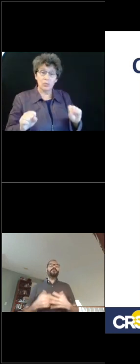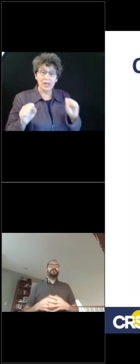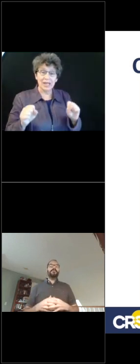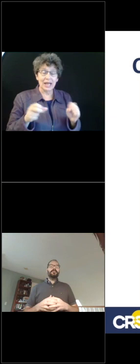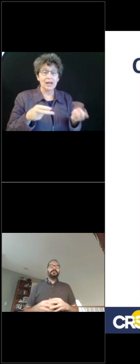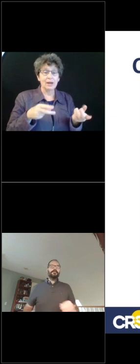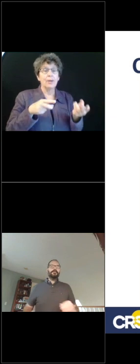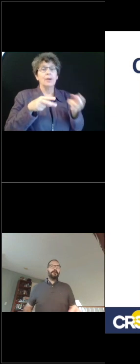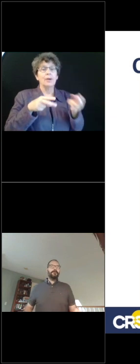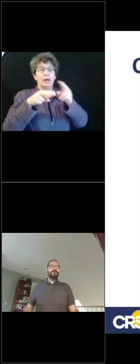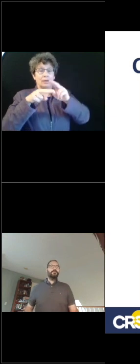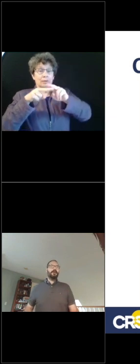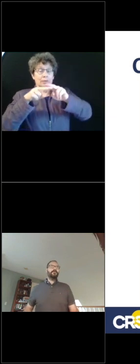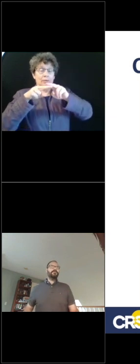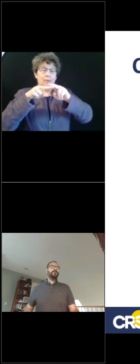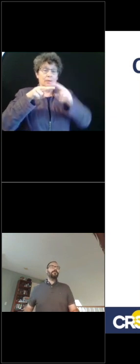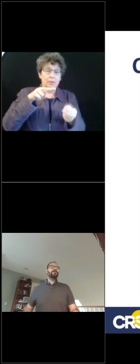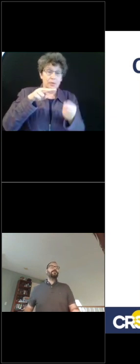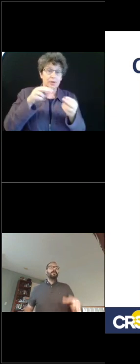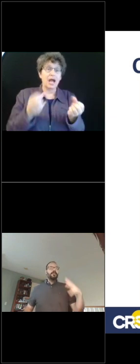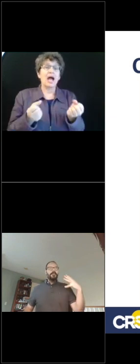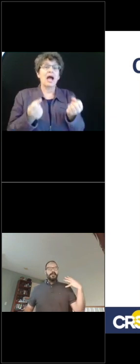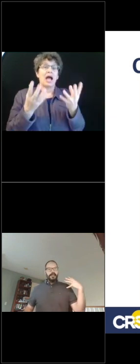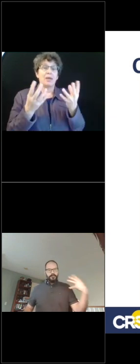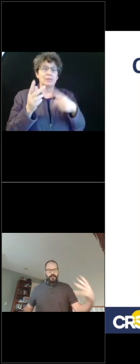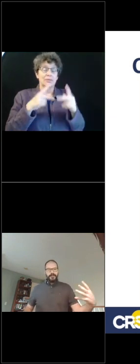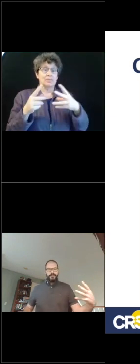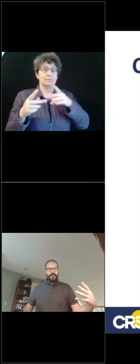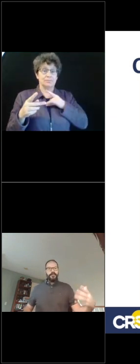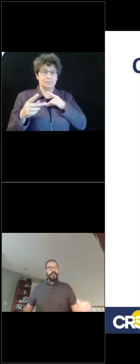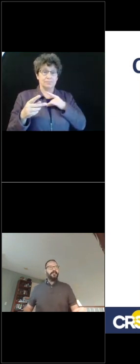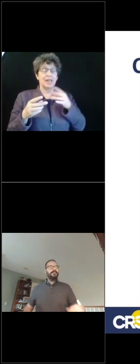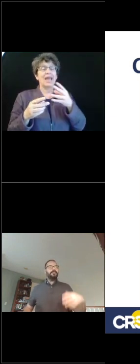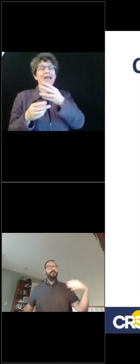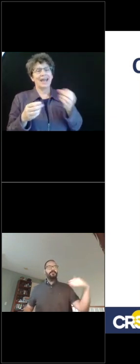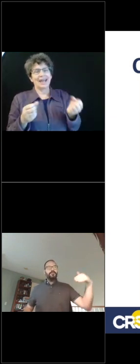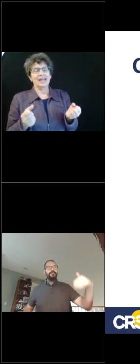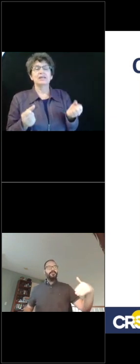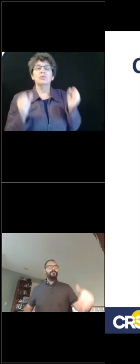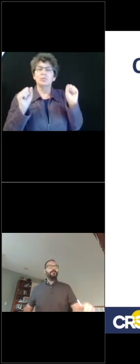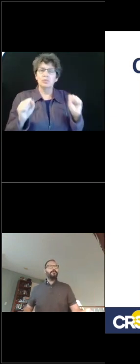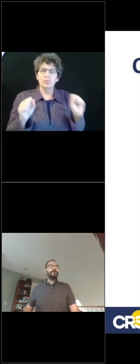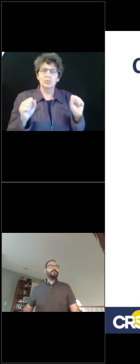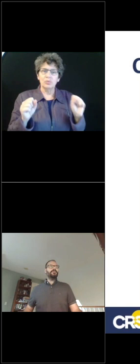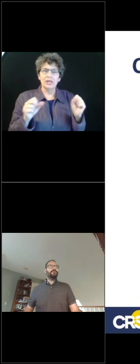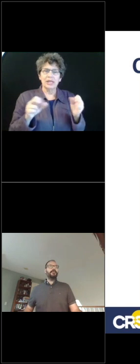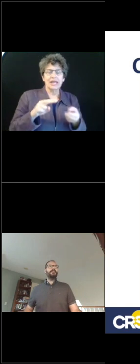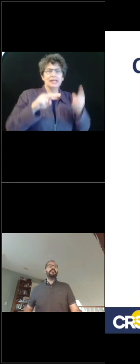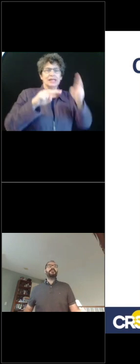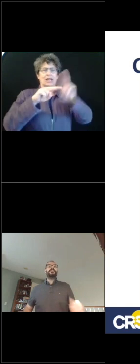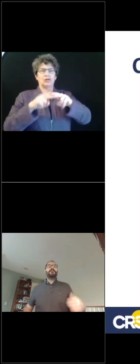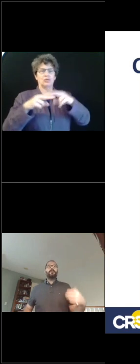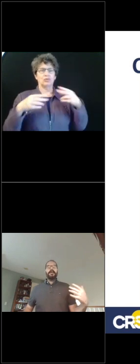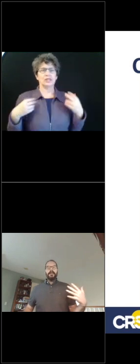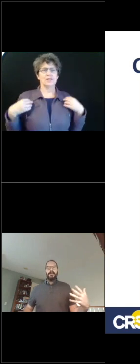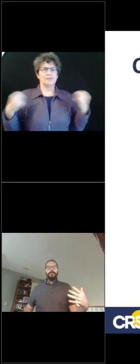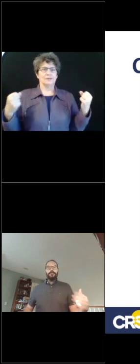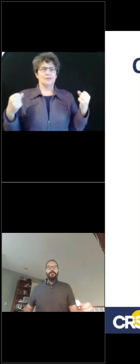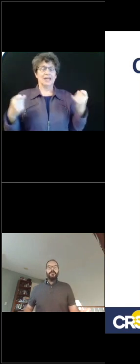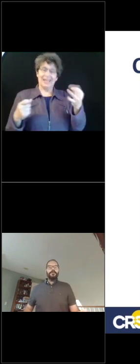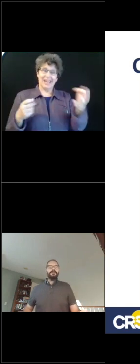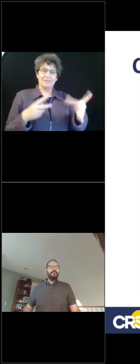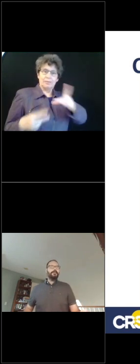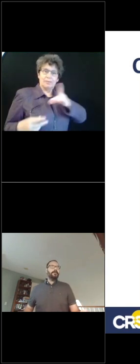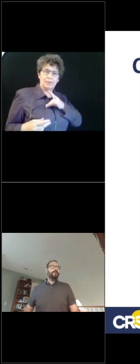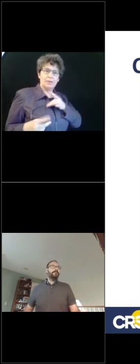by increasing our sleep health as well. So the objective here again is to reduce the reproduction rate by